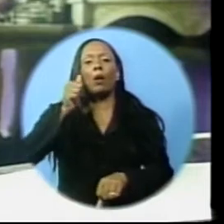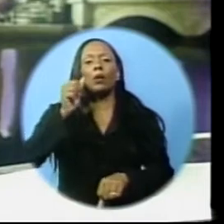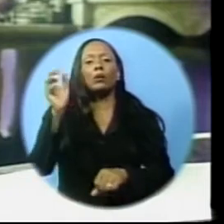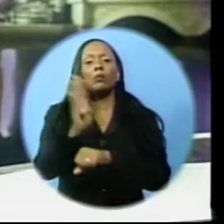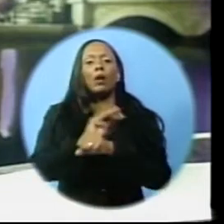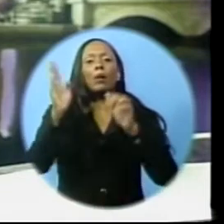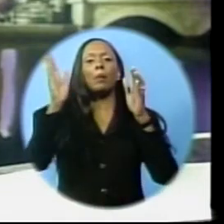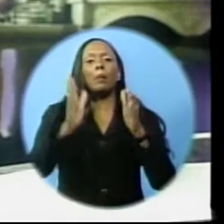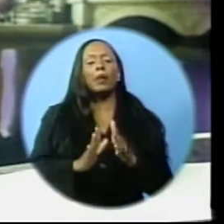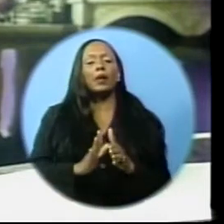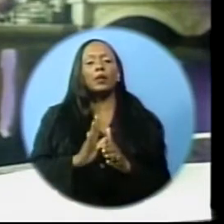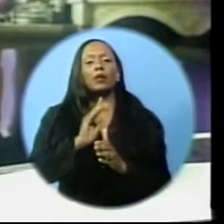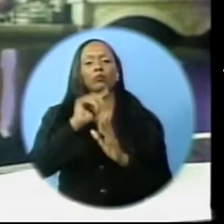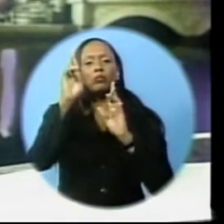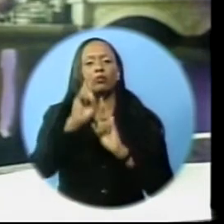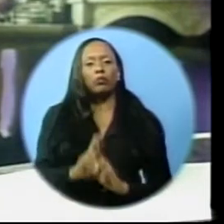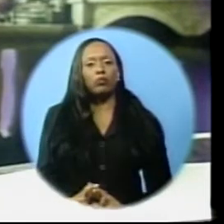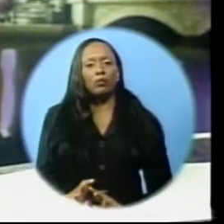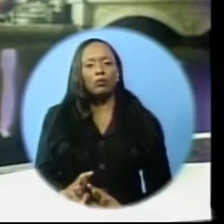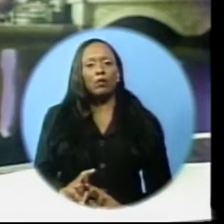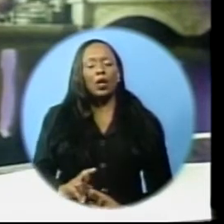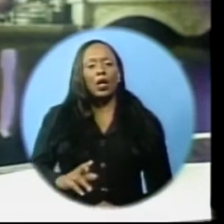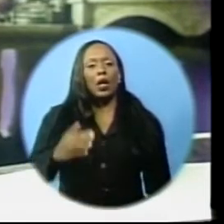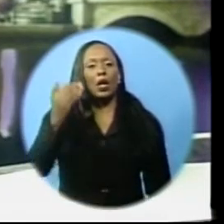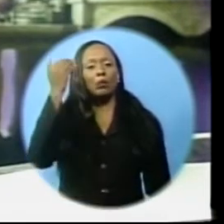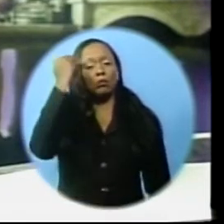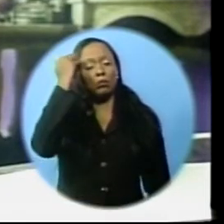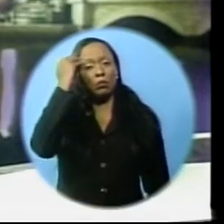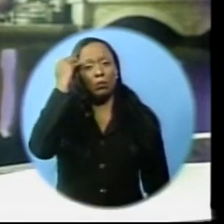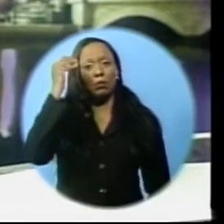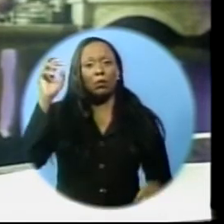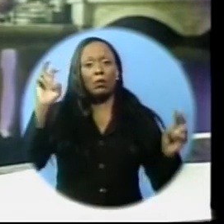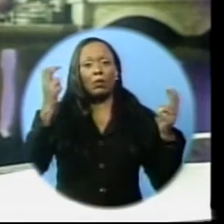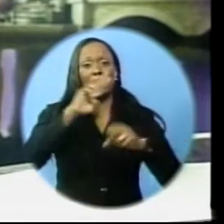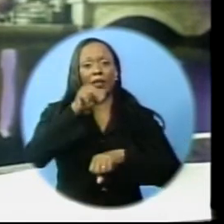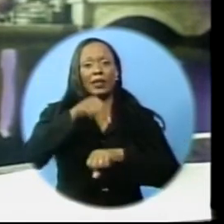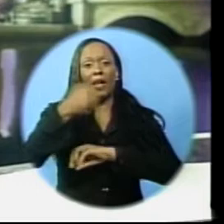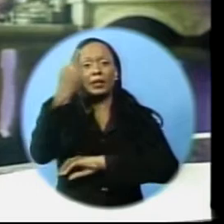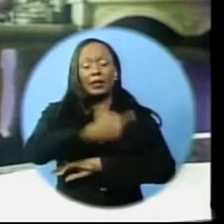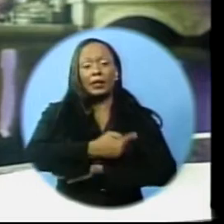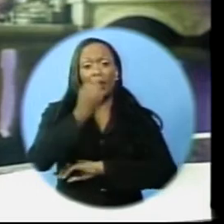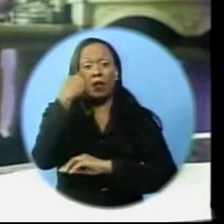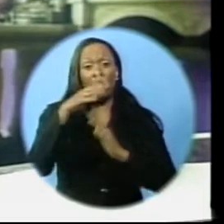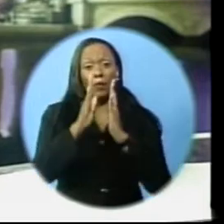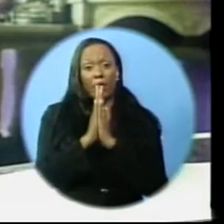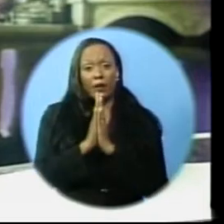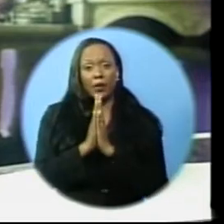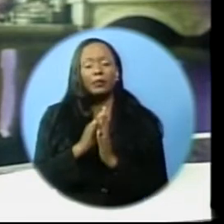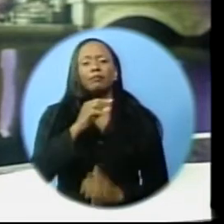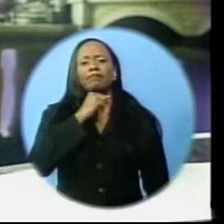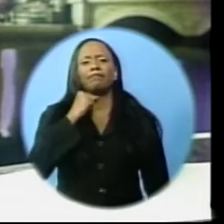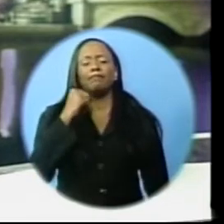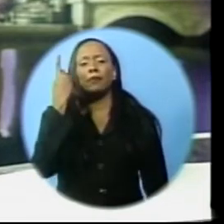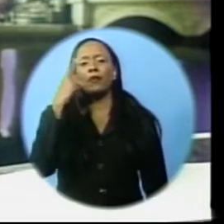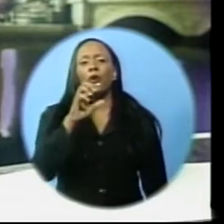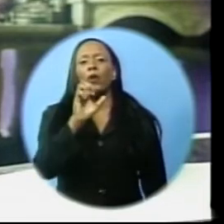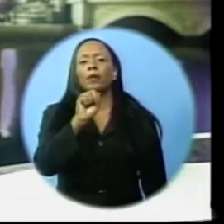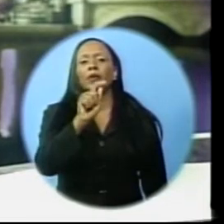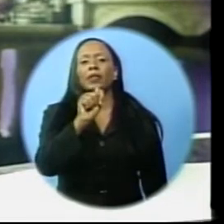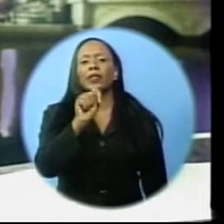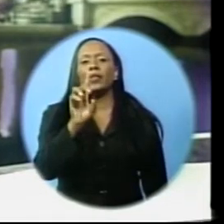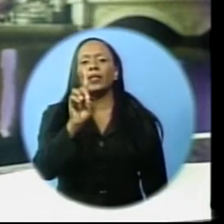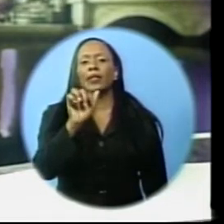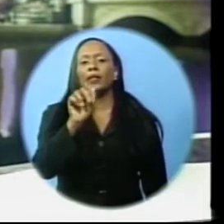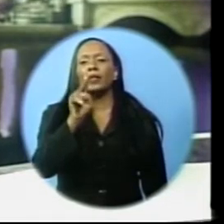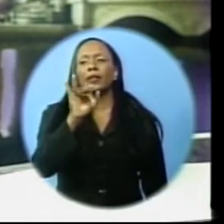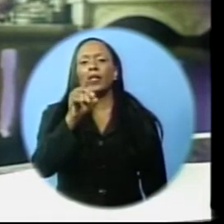all Barbadians to observe the upcoming National Day of Prayer. It comes from Rector of the St. David's Church, Canon Noel Burke. Speaking